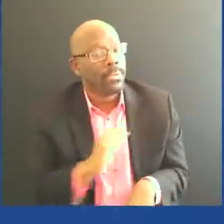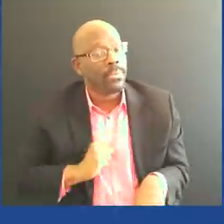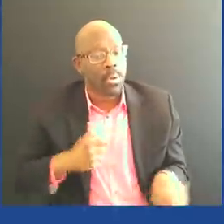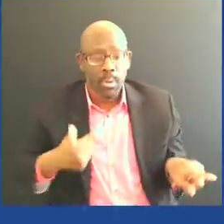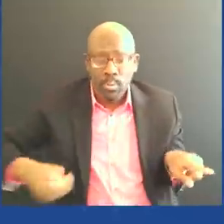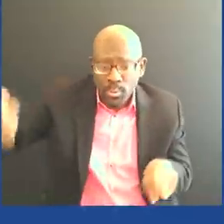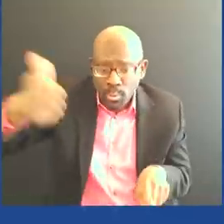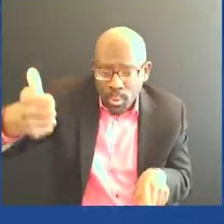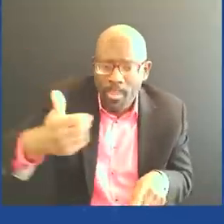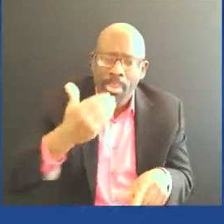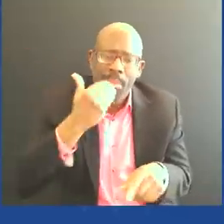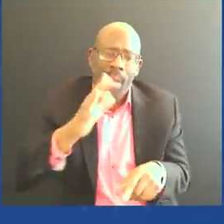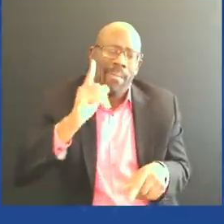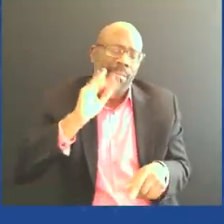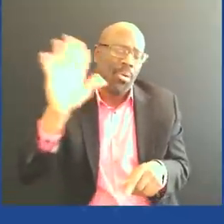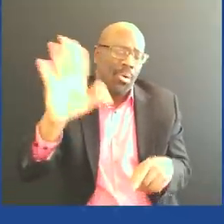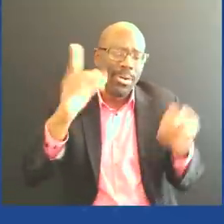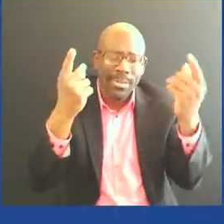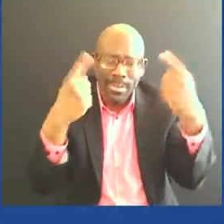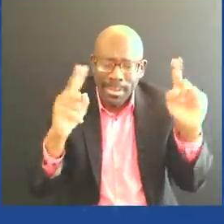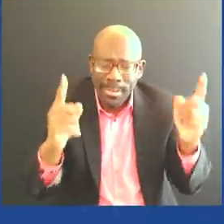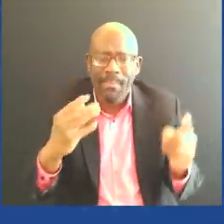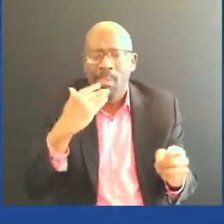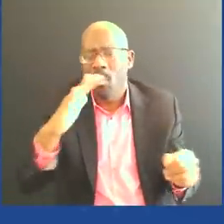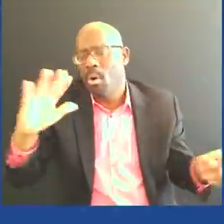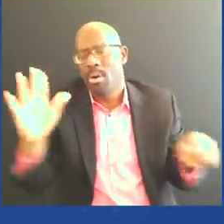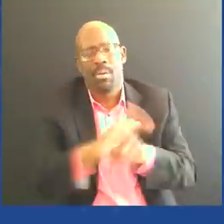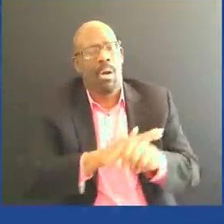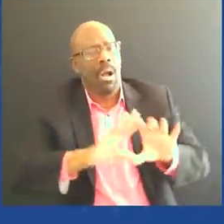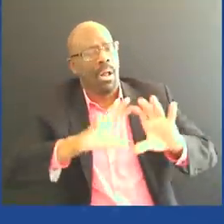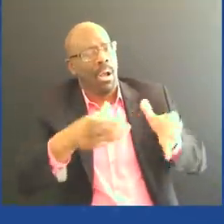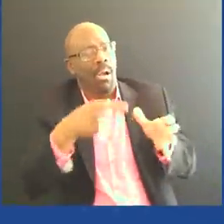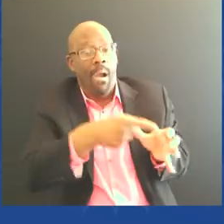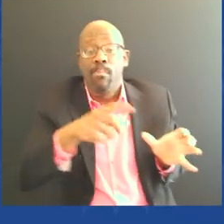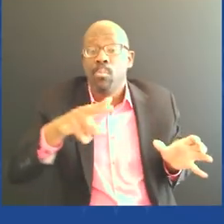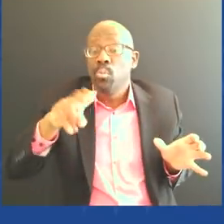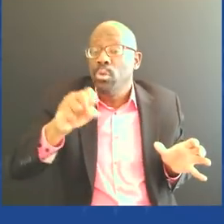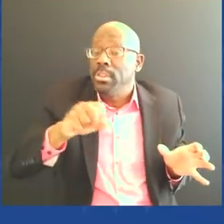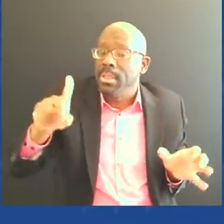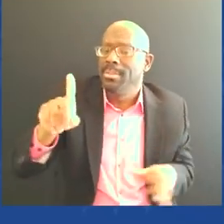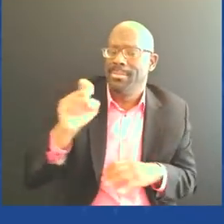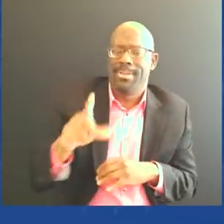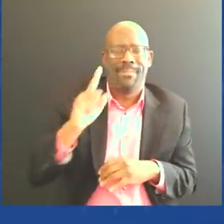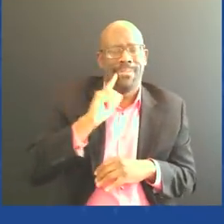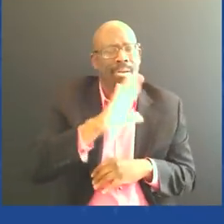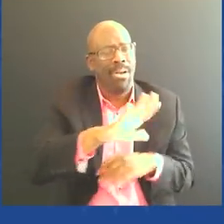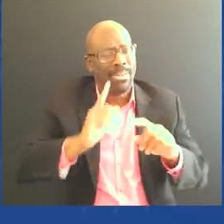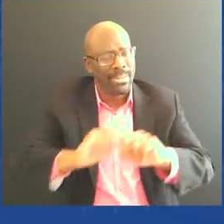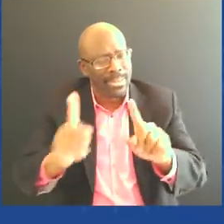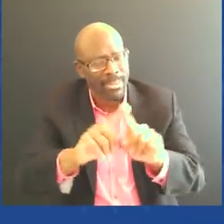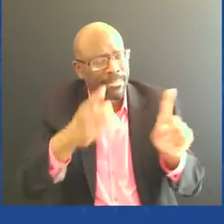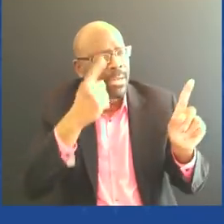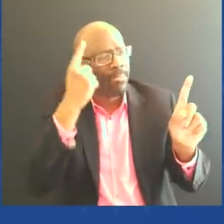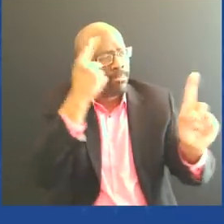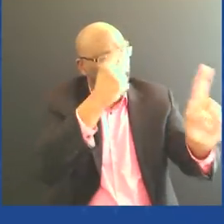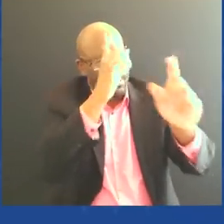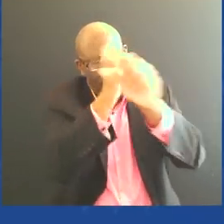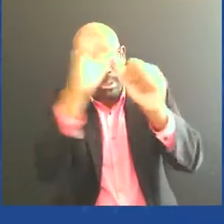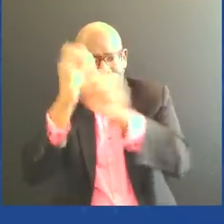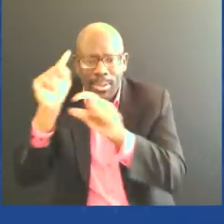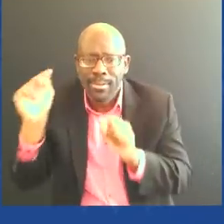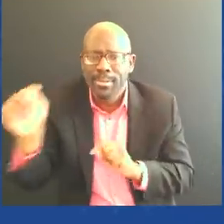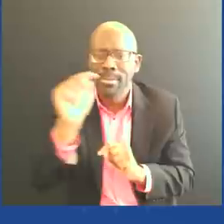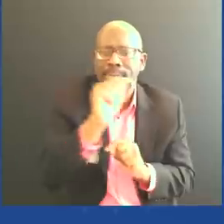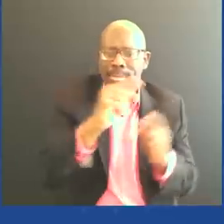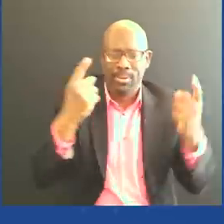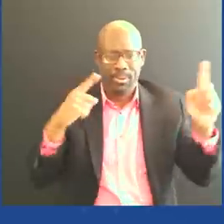entire crew of the USS Delaware for the missions that you've already accomplished in service to our nation and the many more that follow in